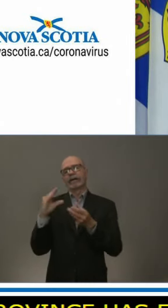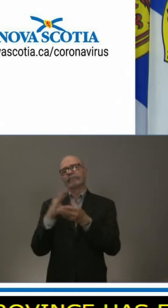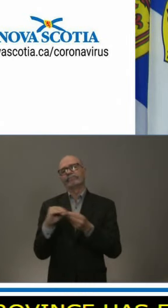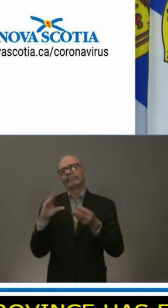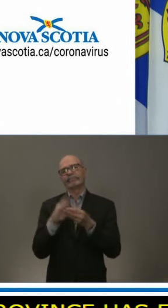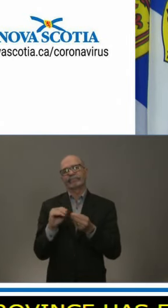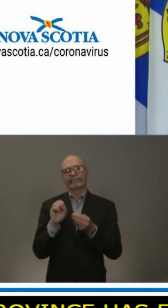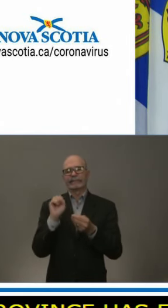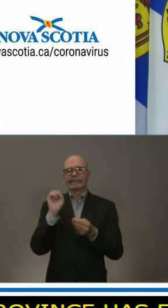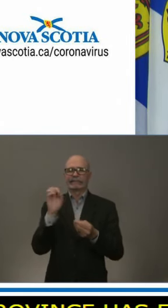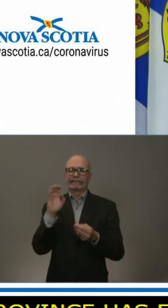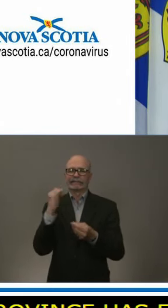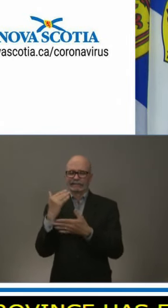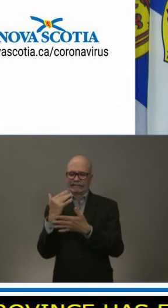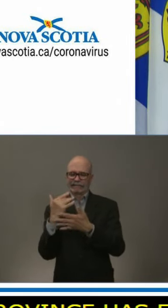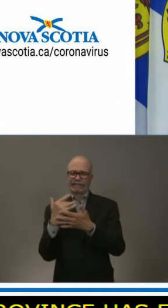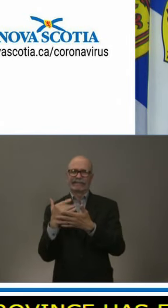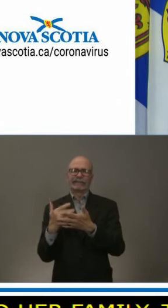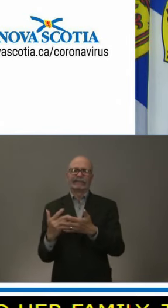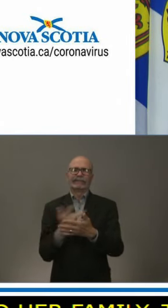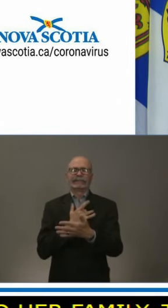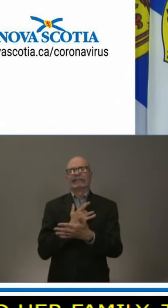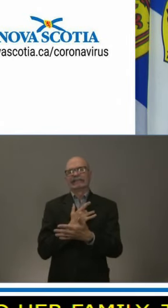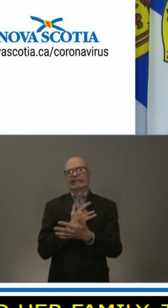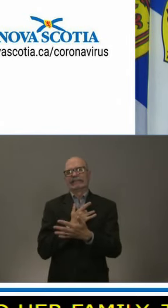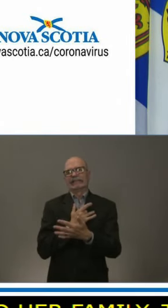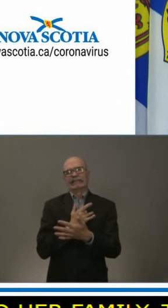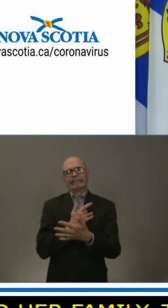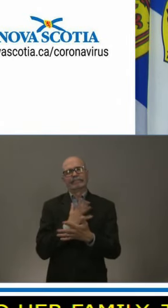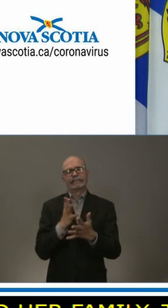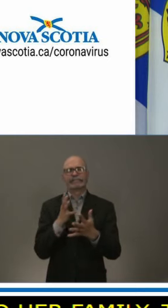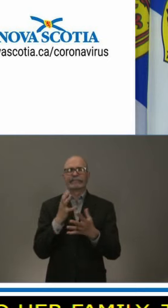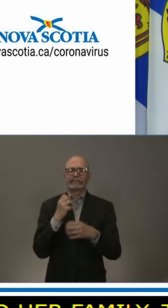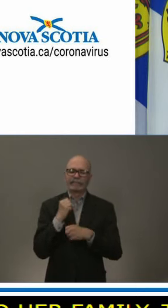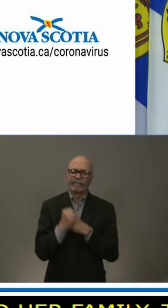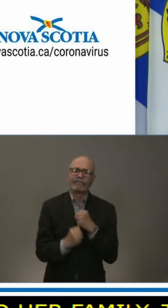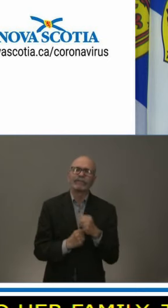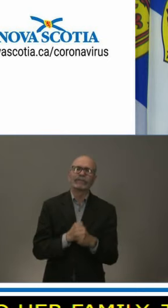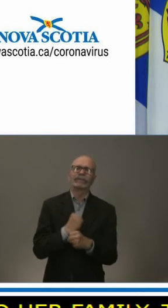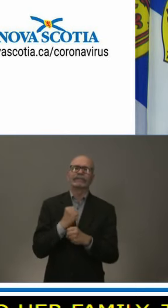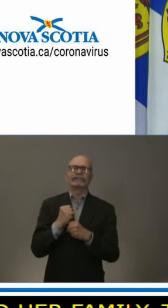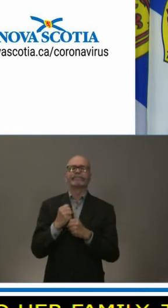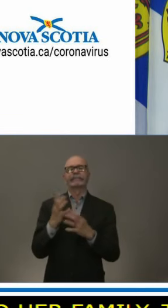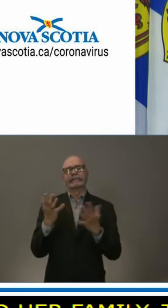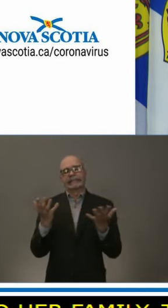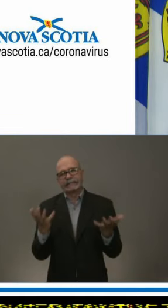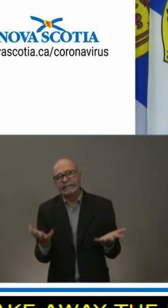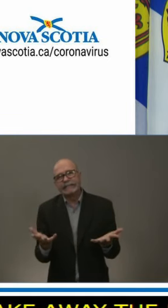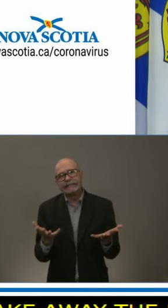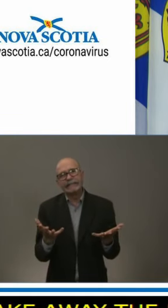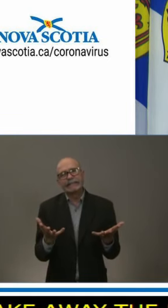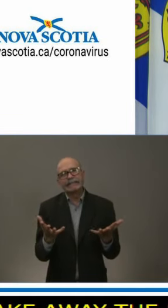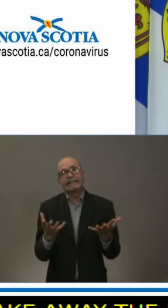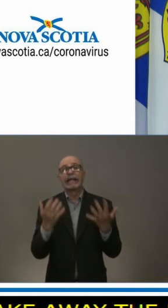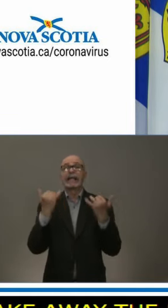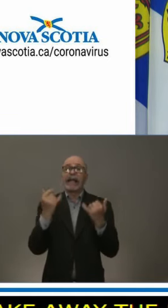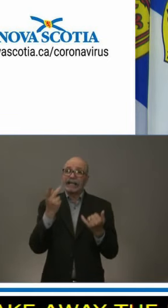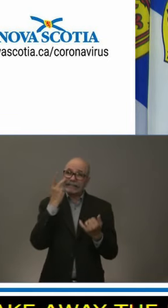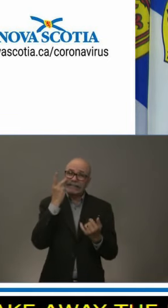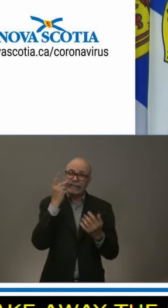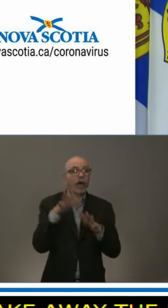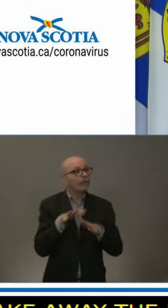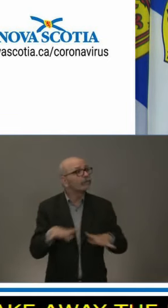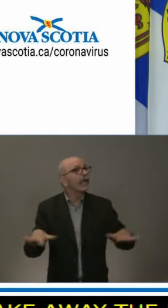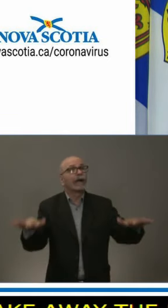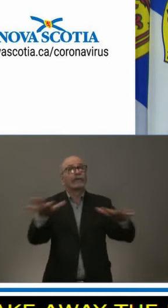your family is experiencing today, other than I hope that you know this entire province has its arms wrapped